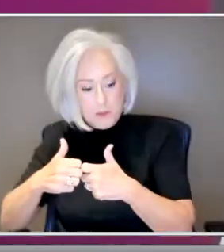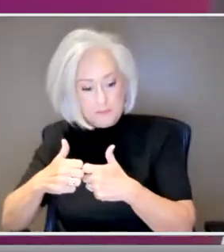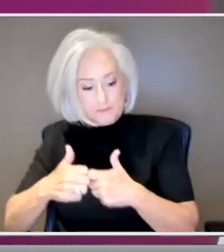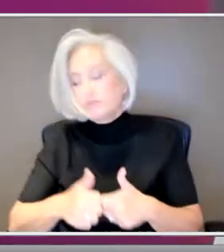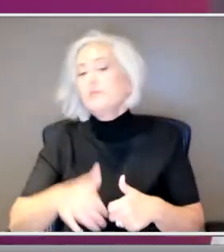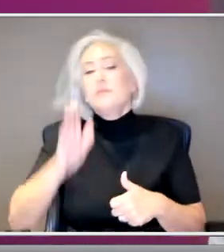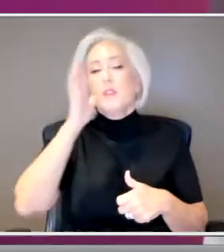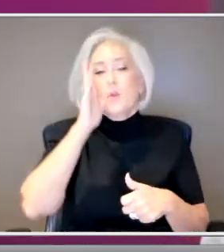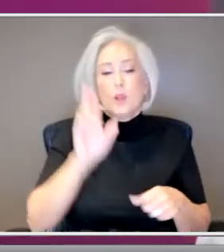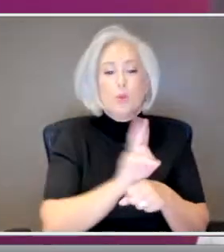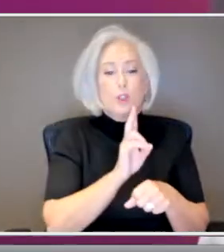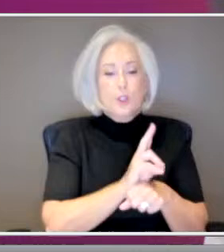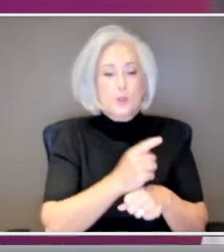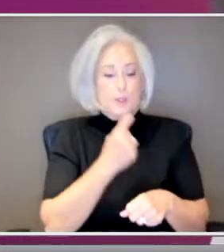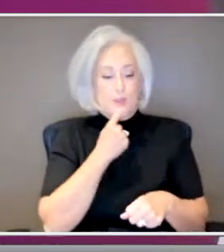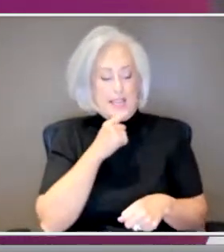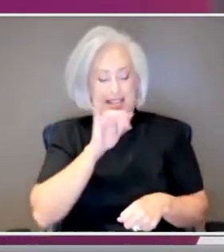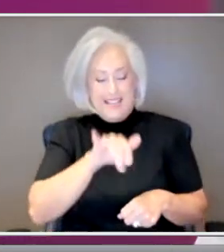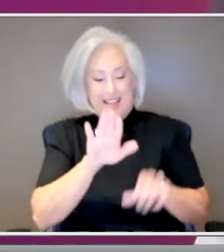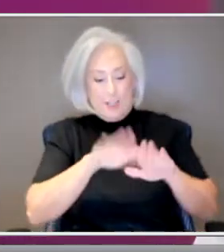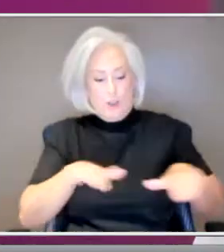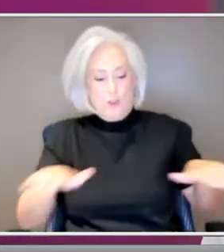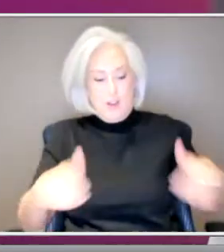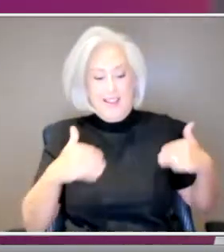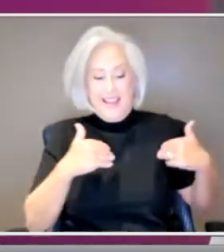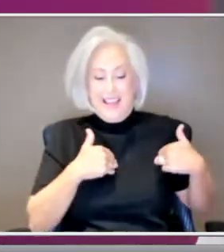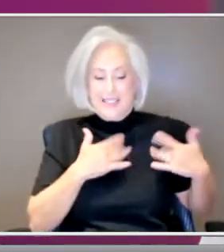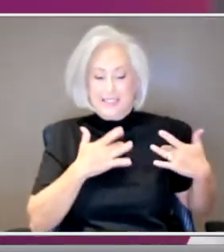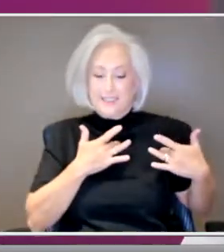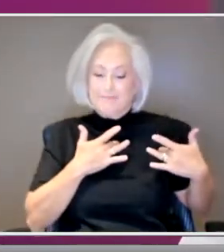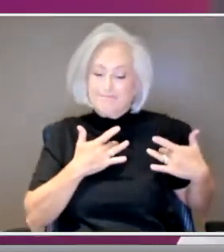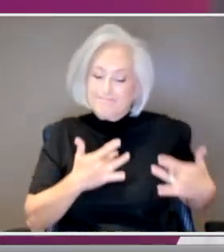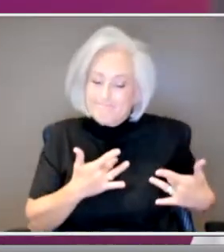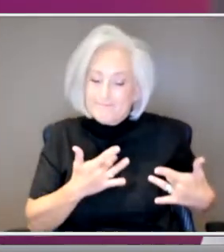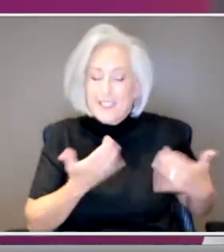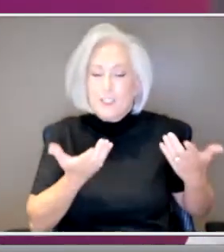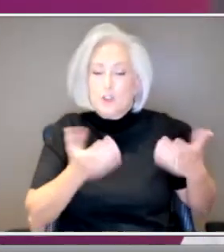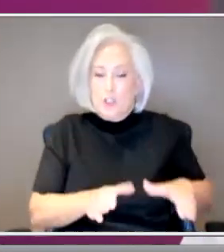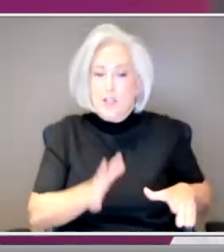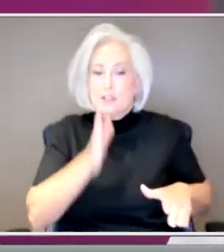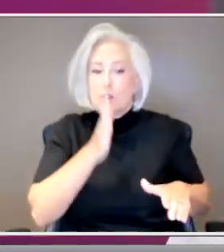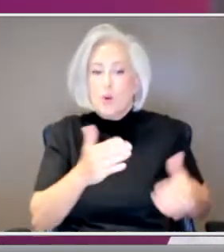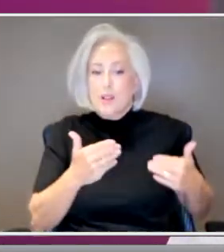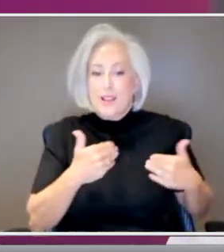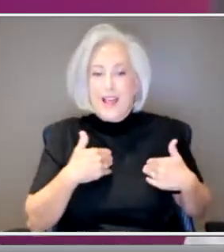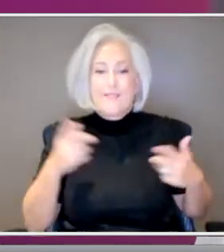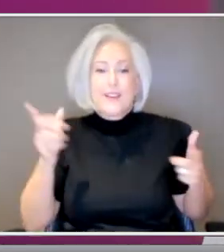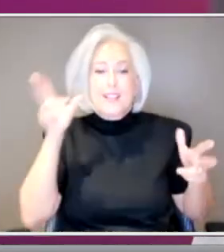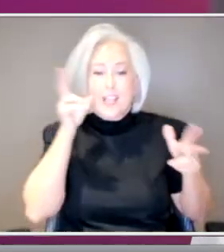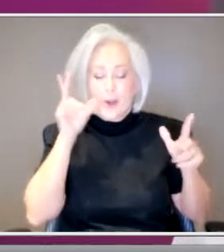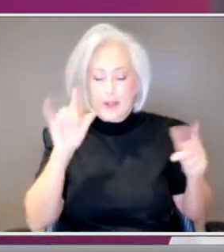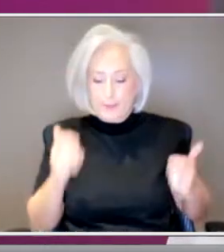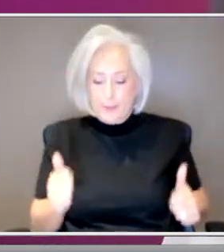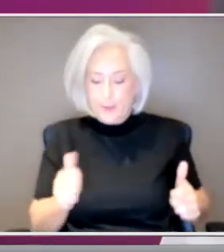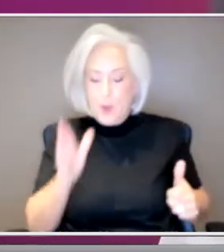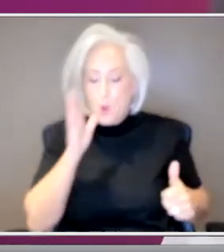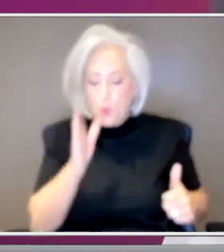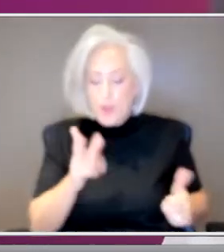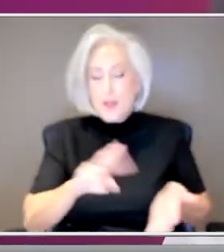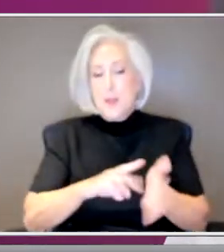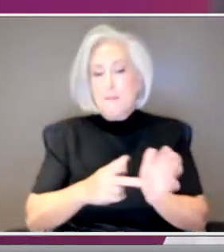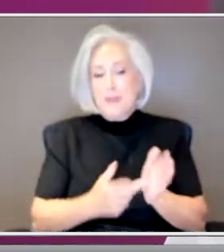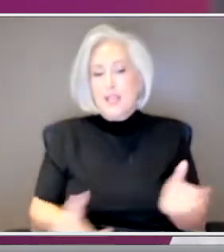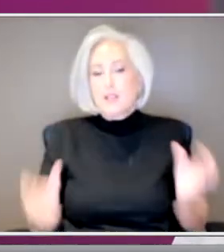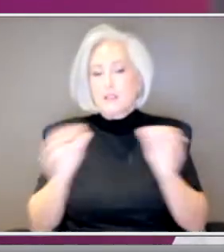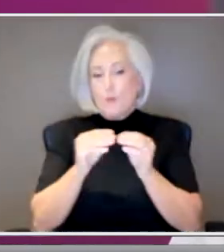a genetic susceptibility for hearing and needs more frequent hearing evaluations, and this is why it needs to